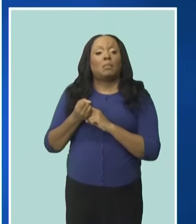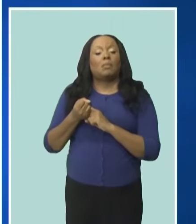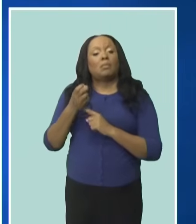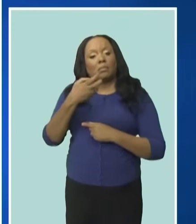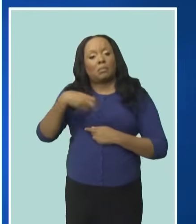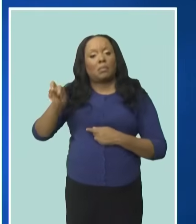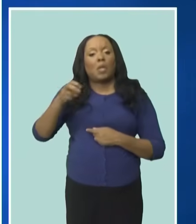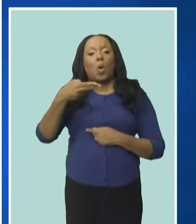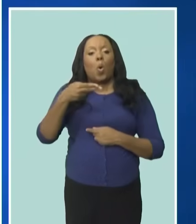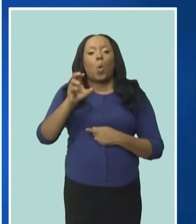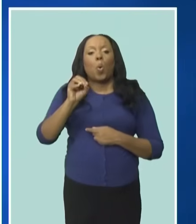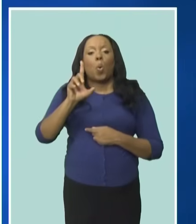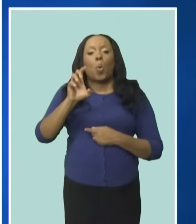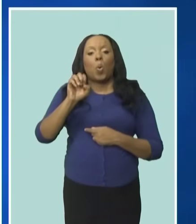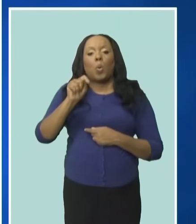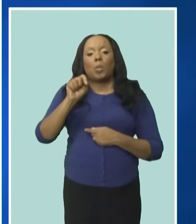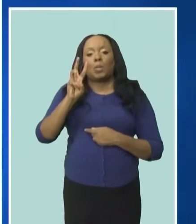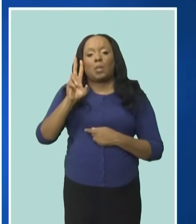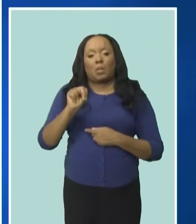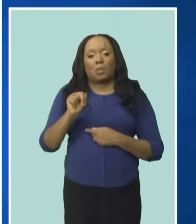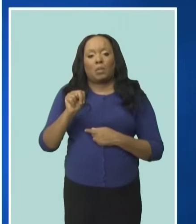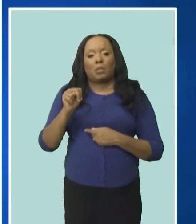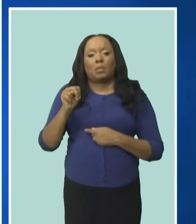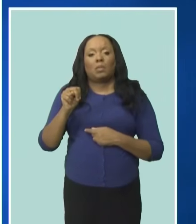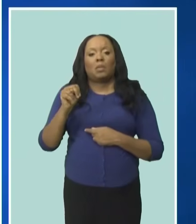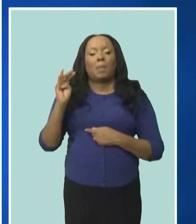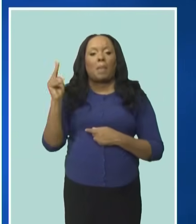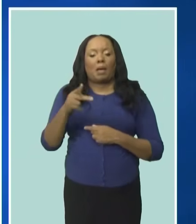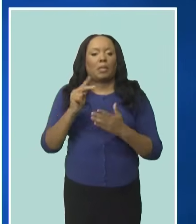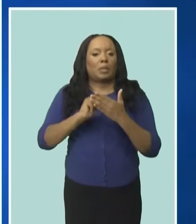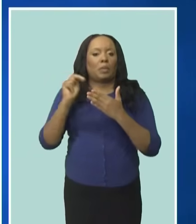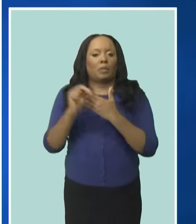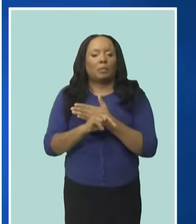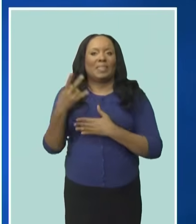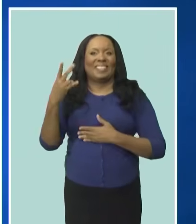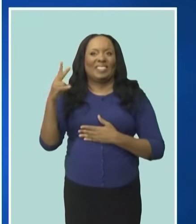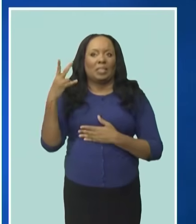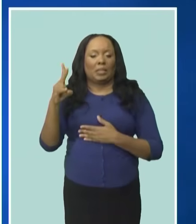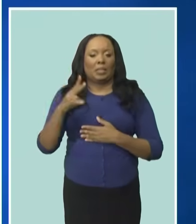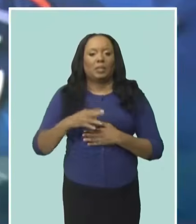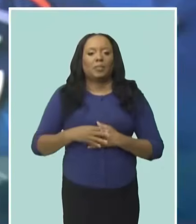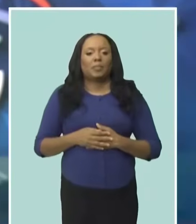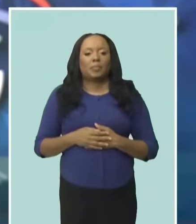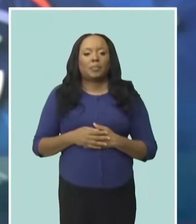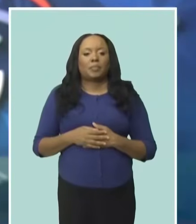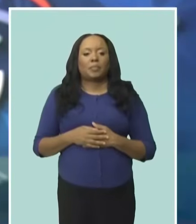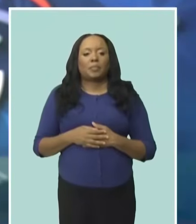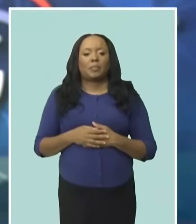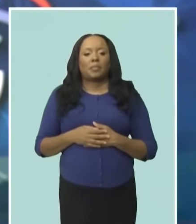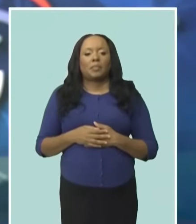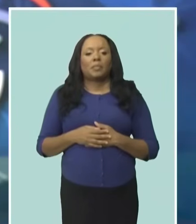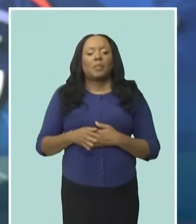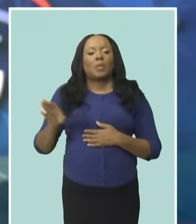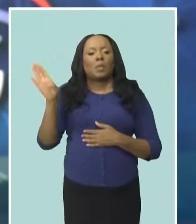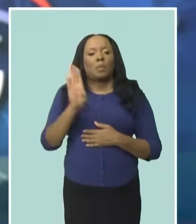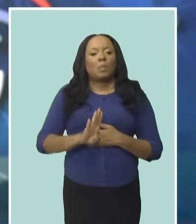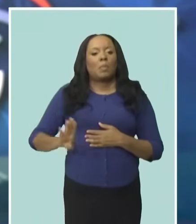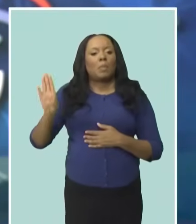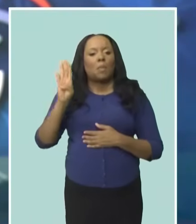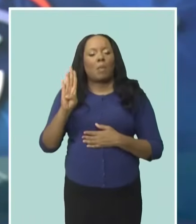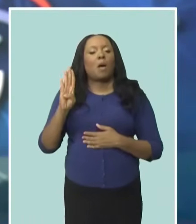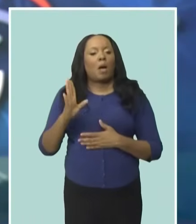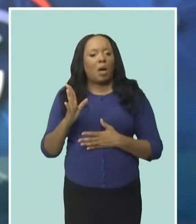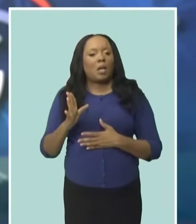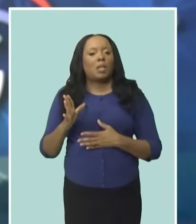where he's expected to appear on November 17th. Barbados' firefighting capabilities have